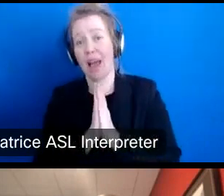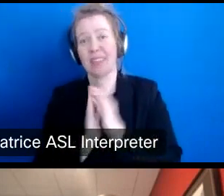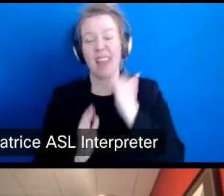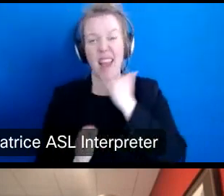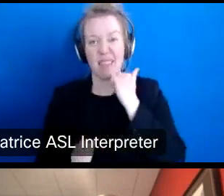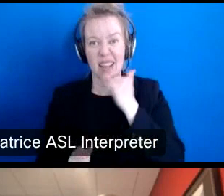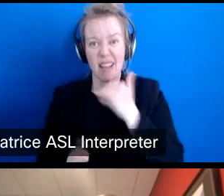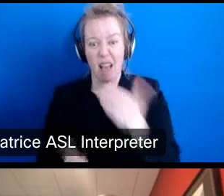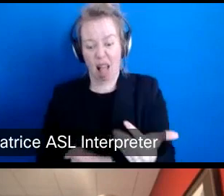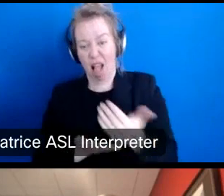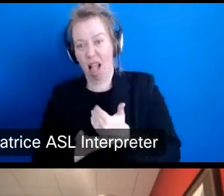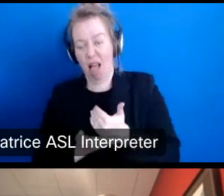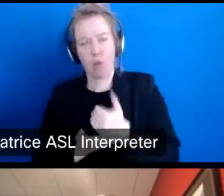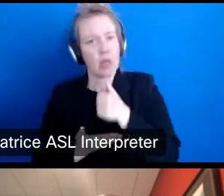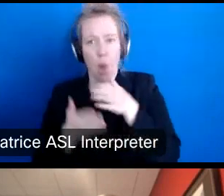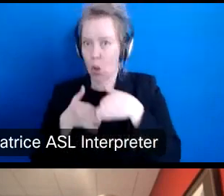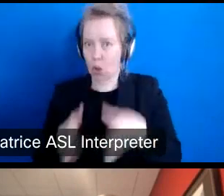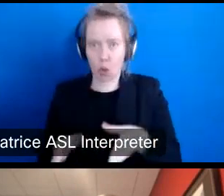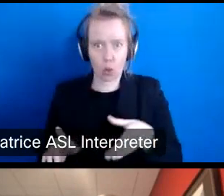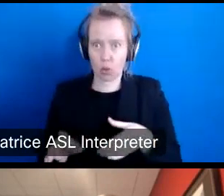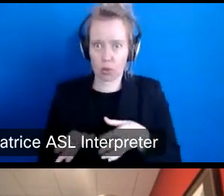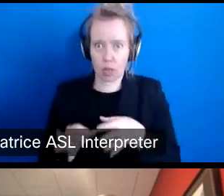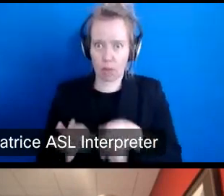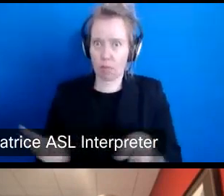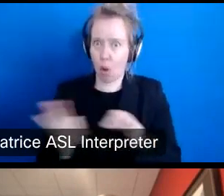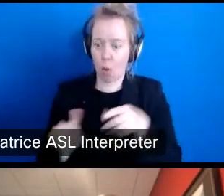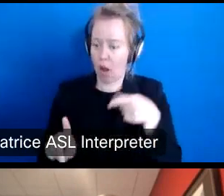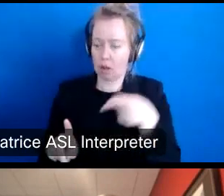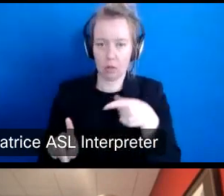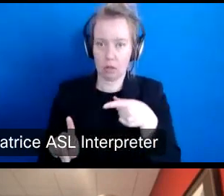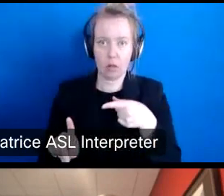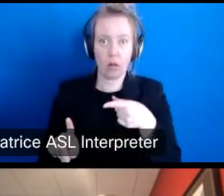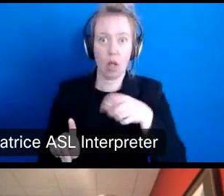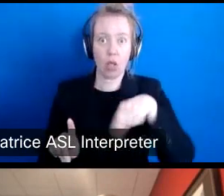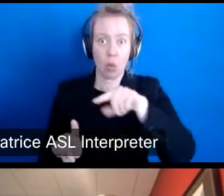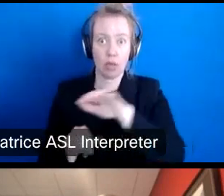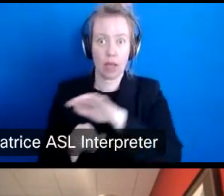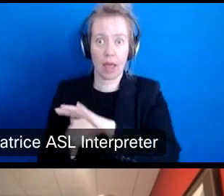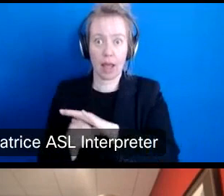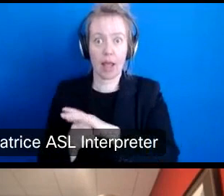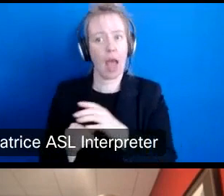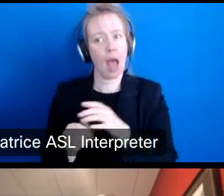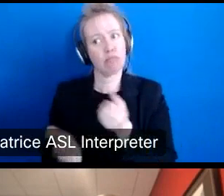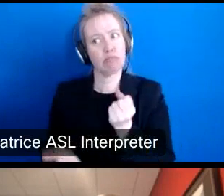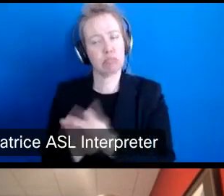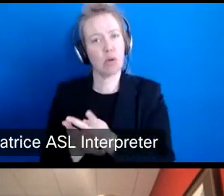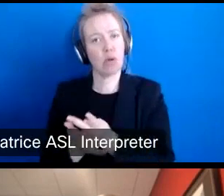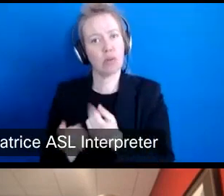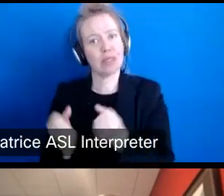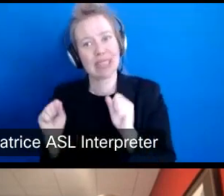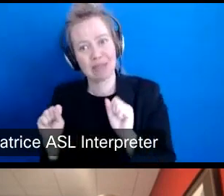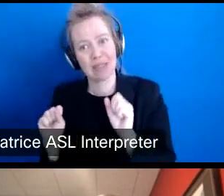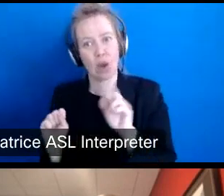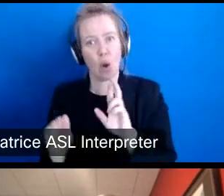sight of those important ones that are at locations that do have proven safety or equity